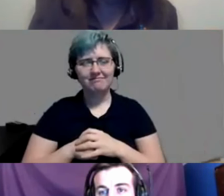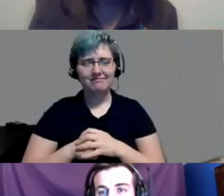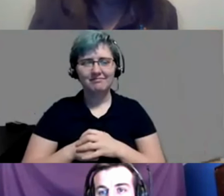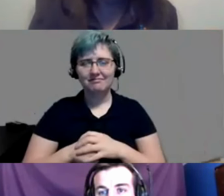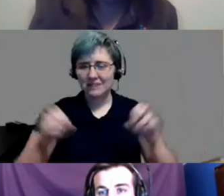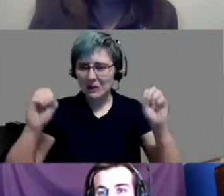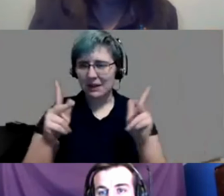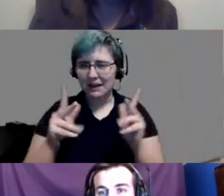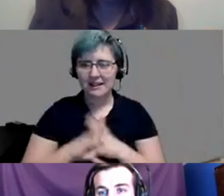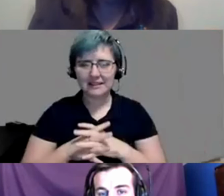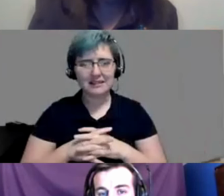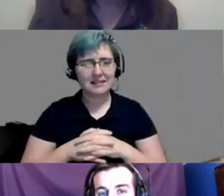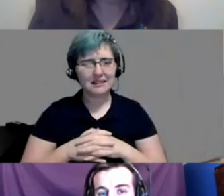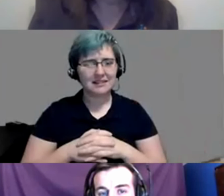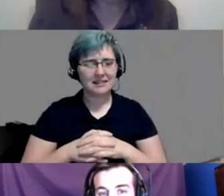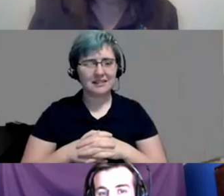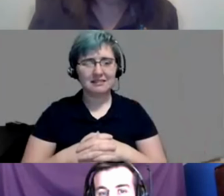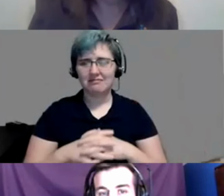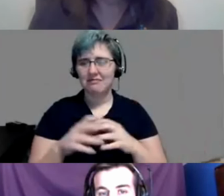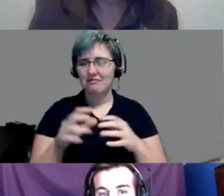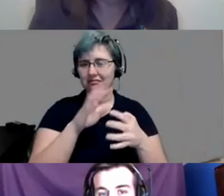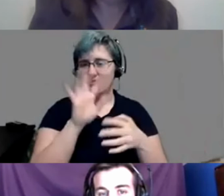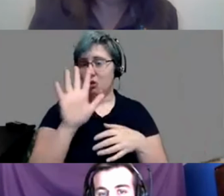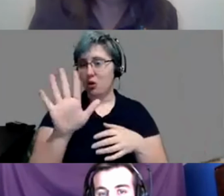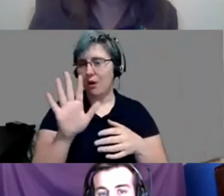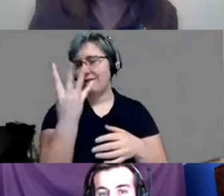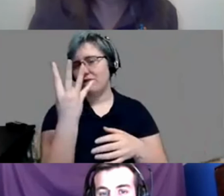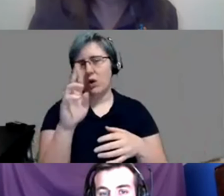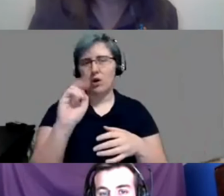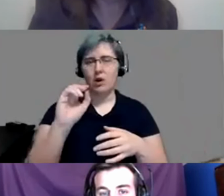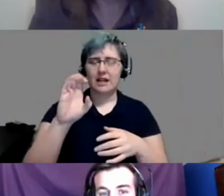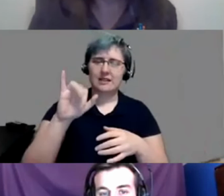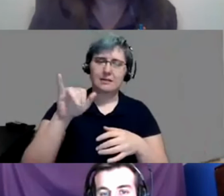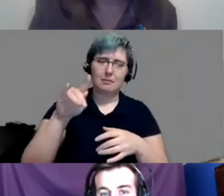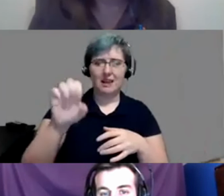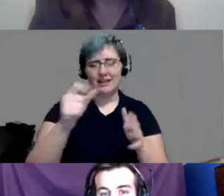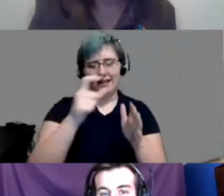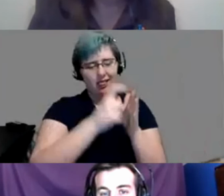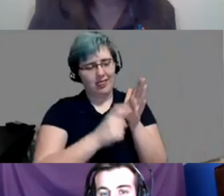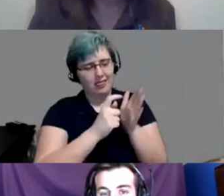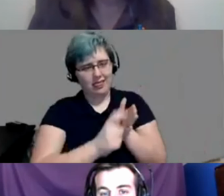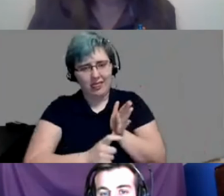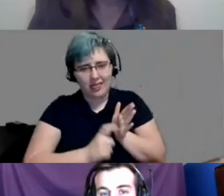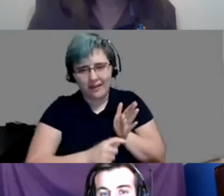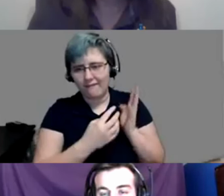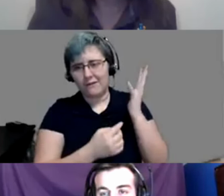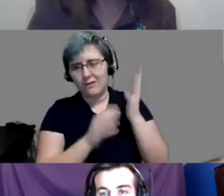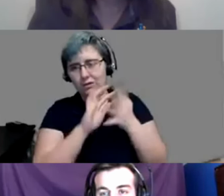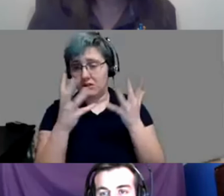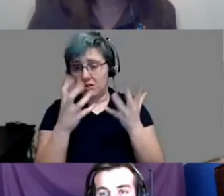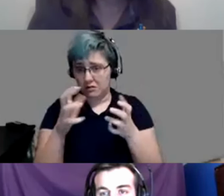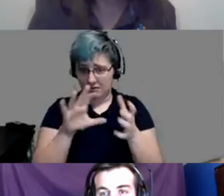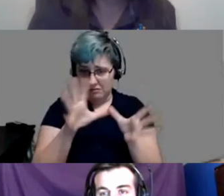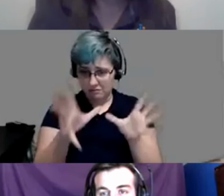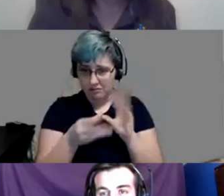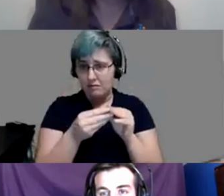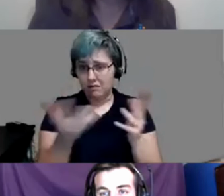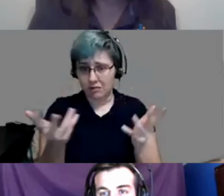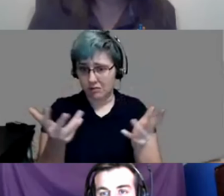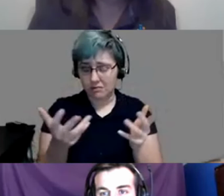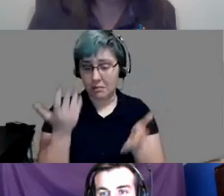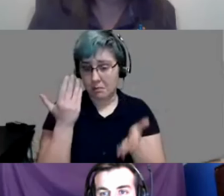Okay. So there's your recipes, right? You want to Yep. wrap up here? You know, maybe